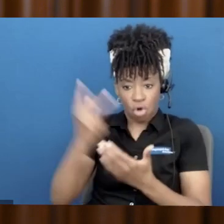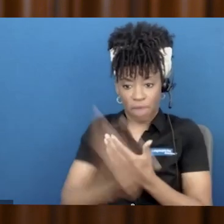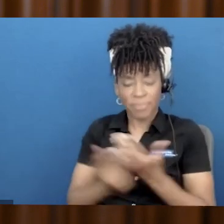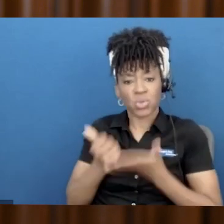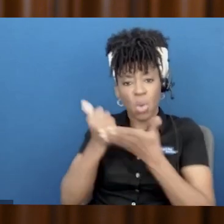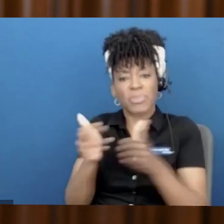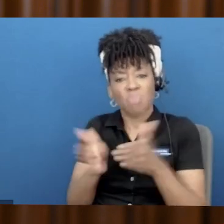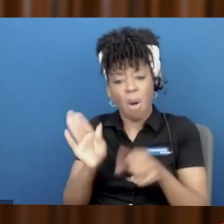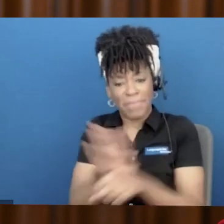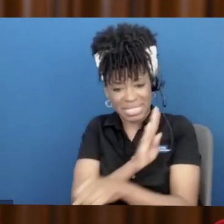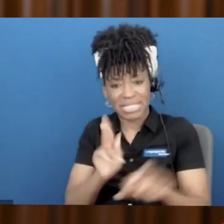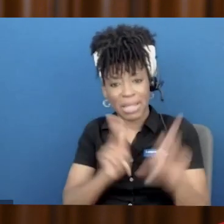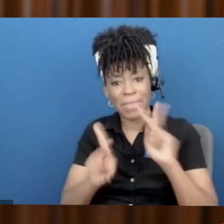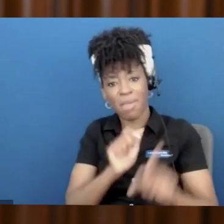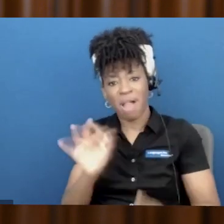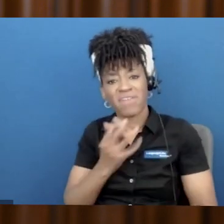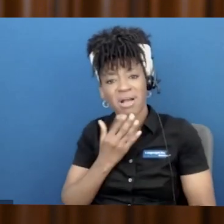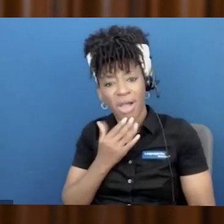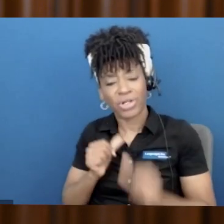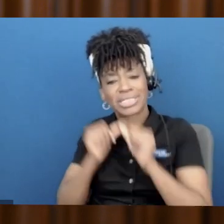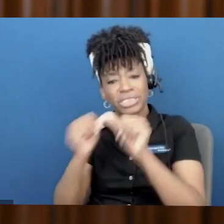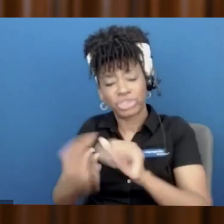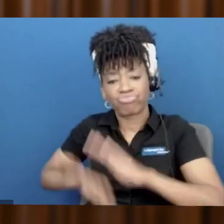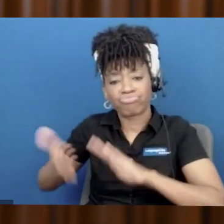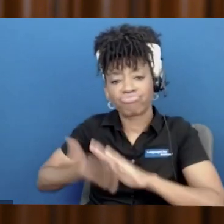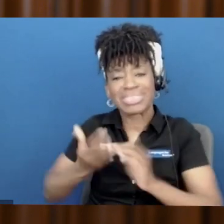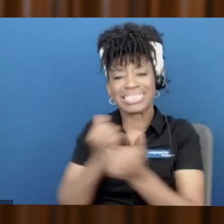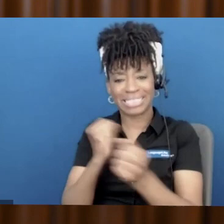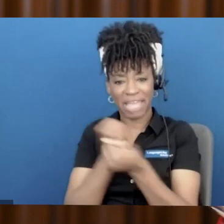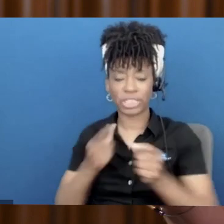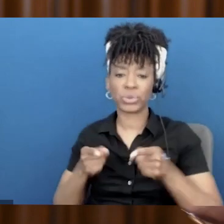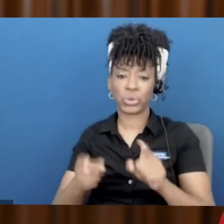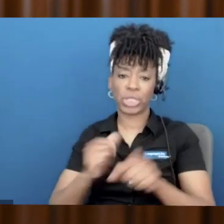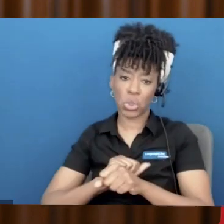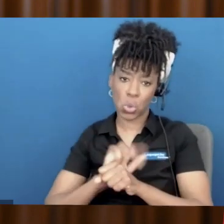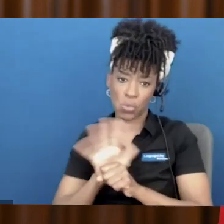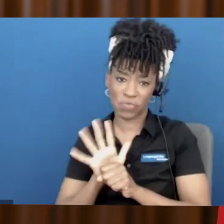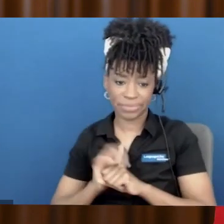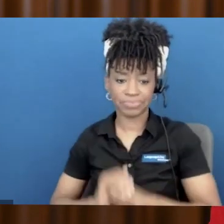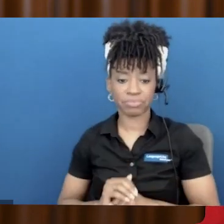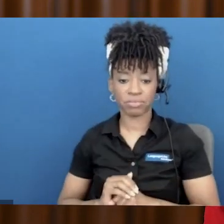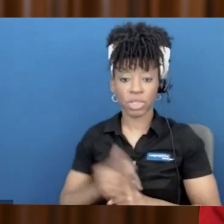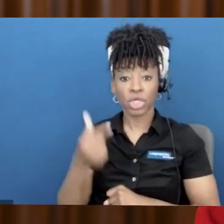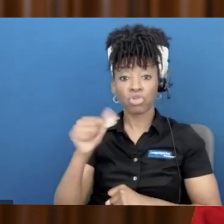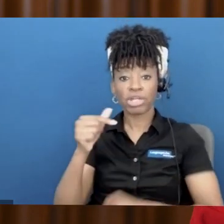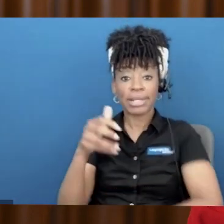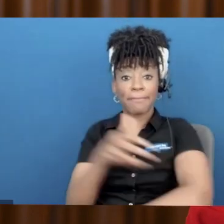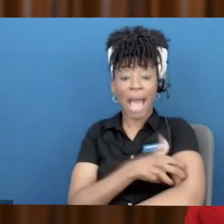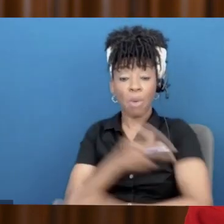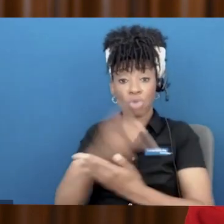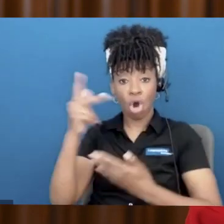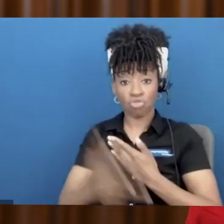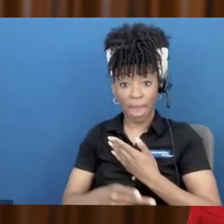businesses and help keep them operating safely during the pandemic. We are expanding our Green Power program to train and